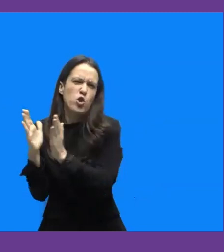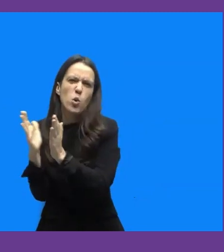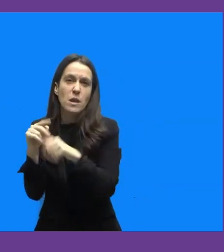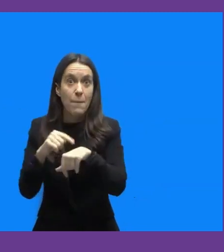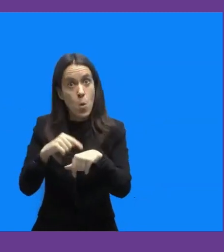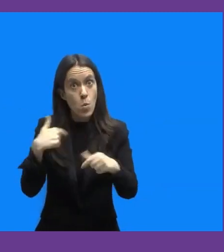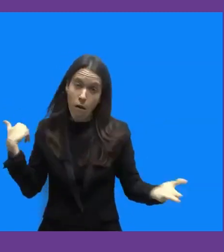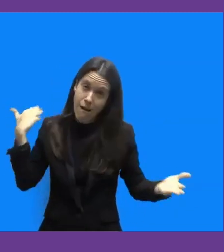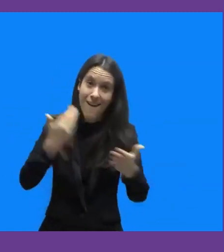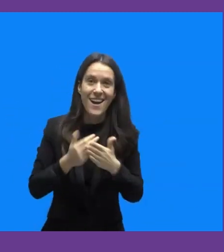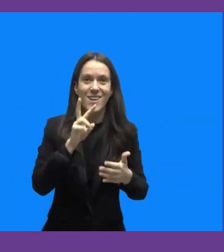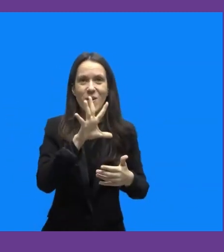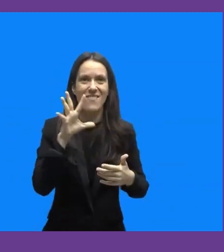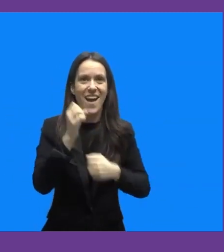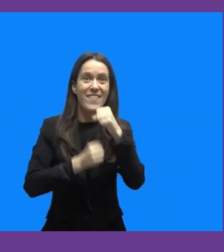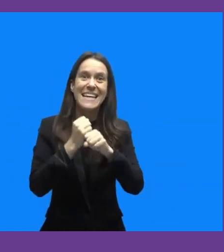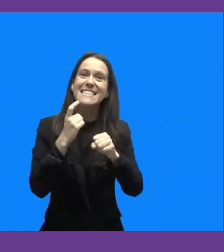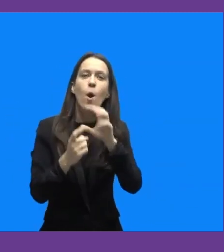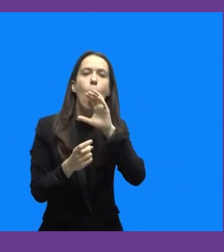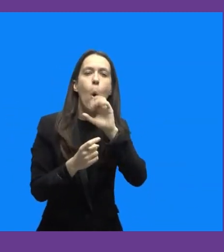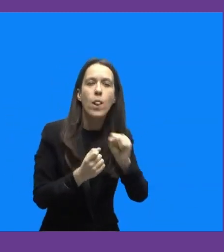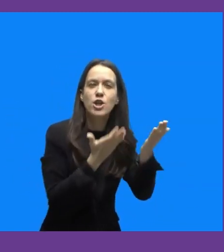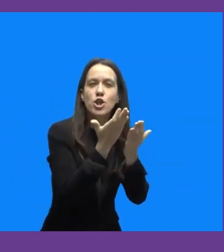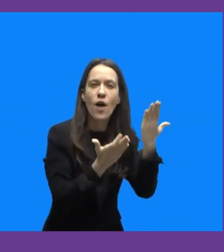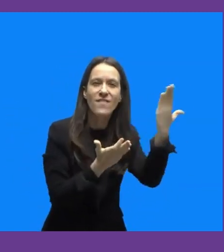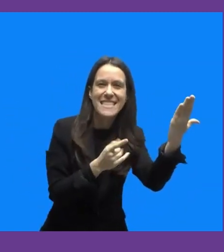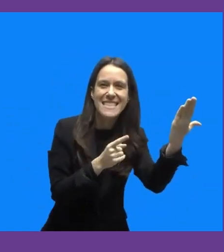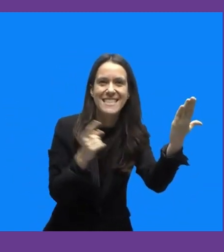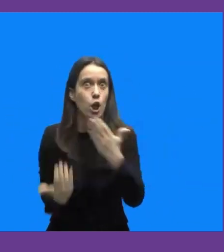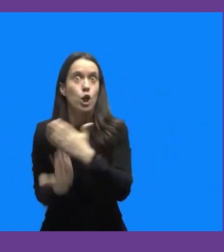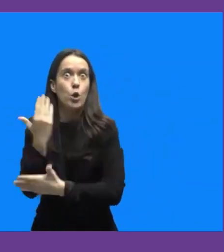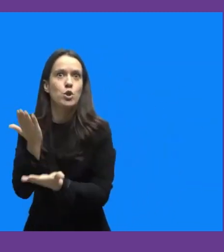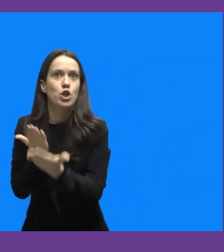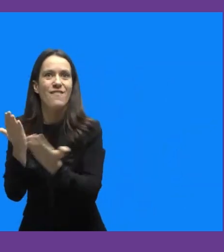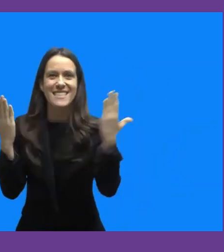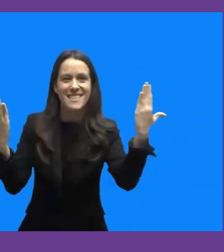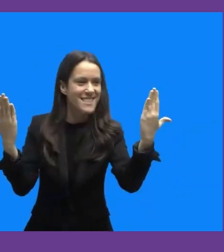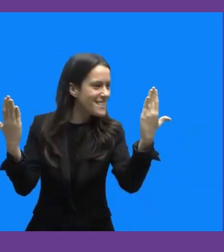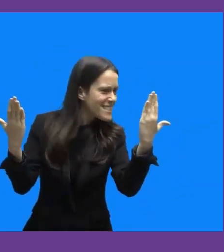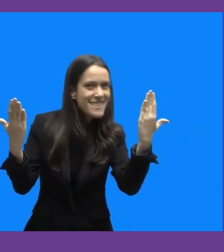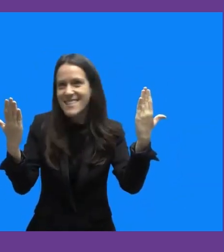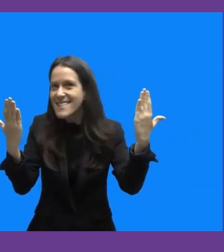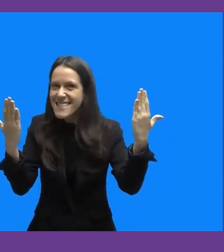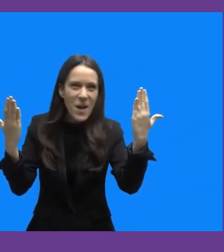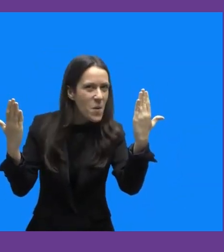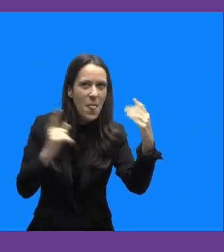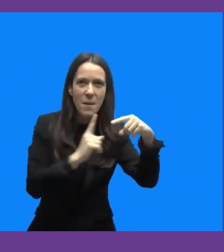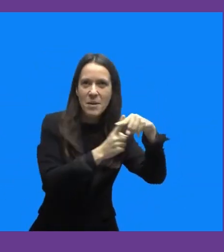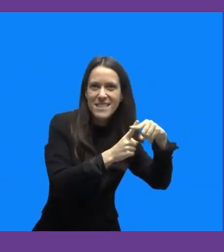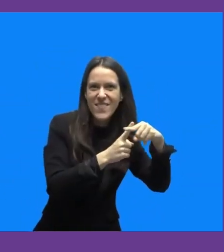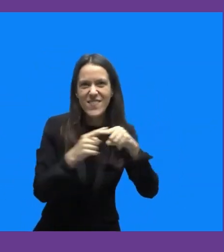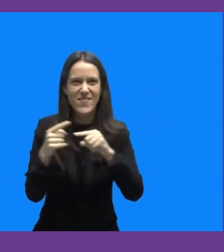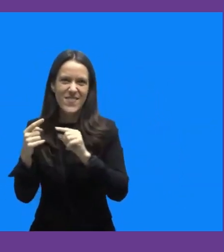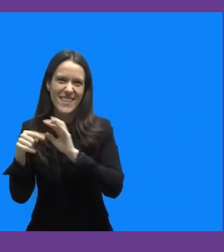oh, a new service and an old service, sure, we know it all. We didn't, and we don't. And it showed, like, I get excited